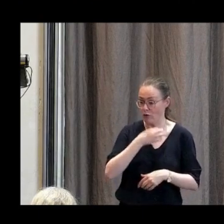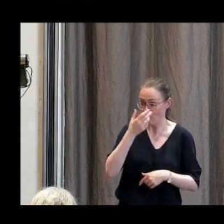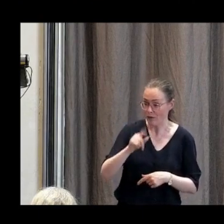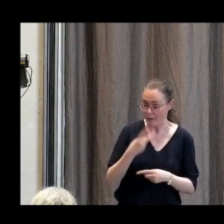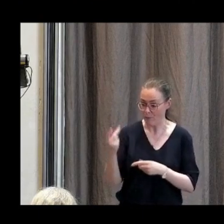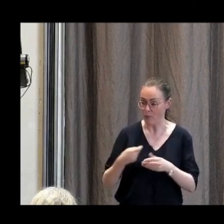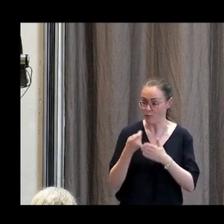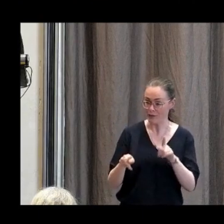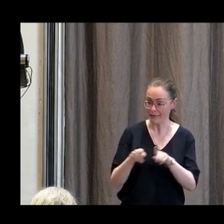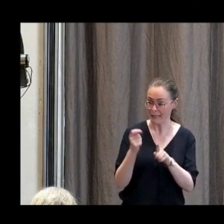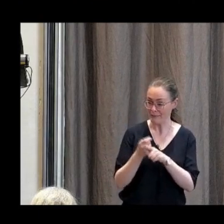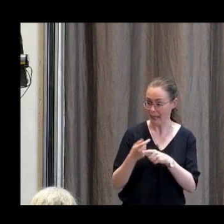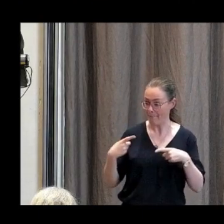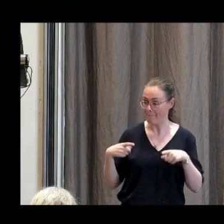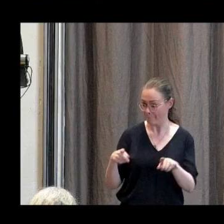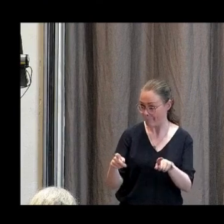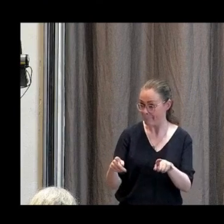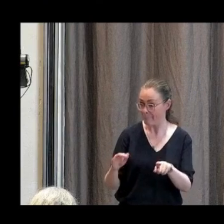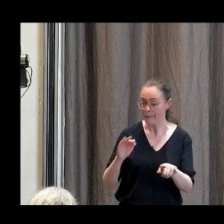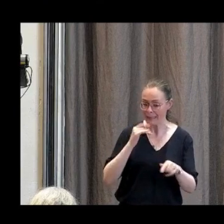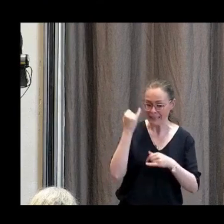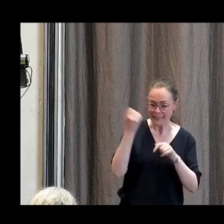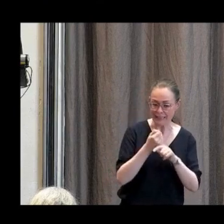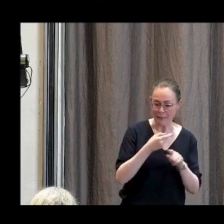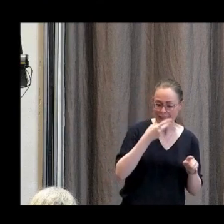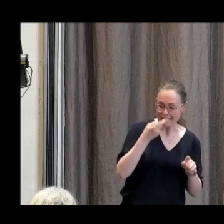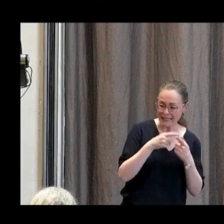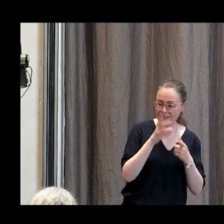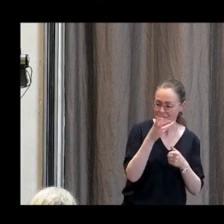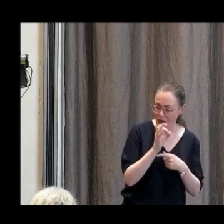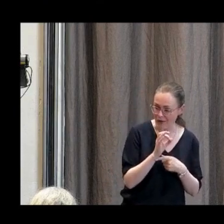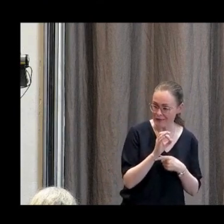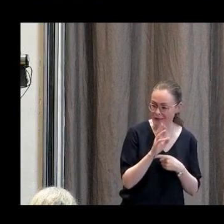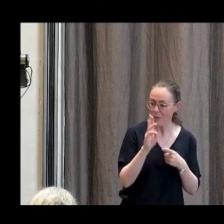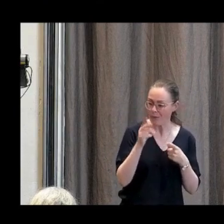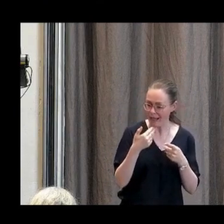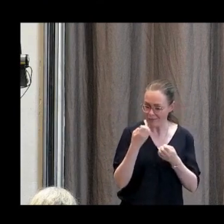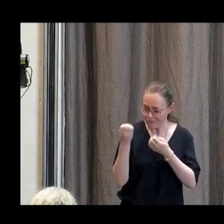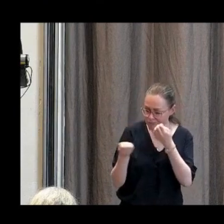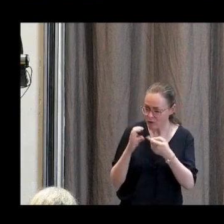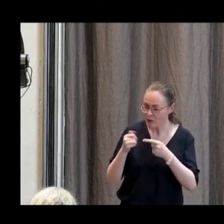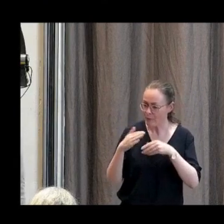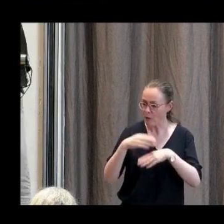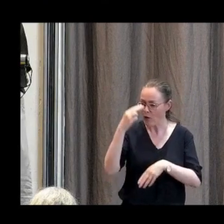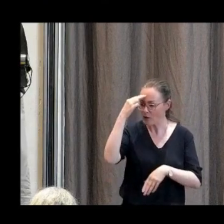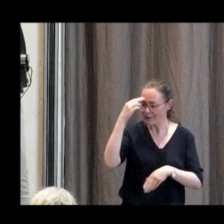off together, because the idea of scent and dogs, we can really start exploring that and trying to understand